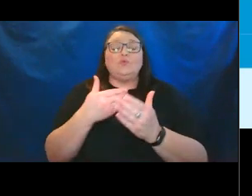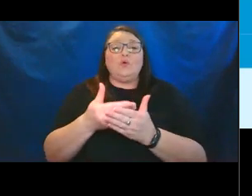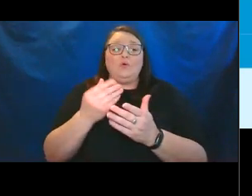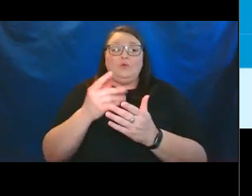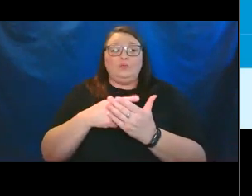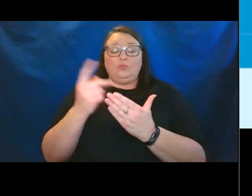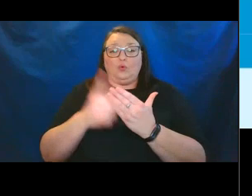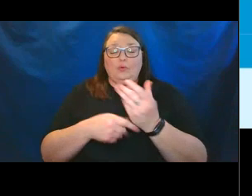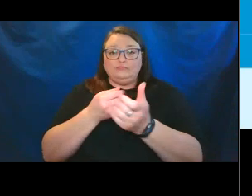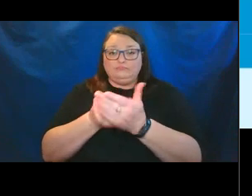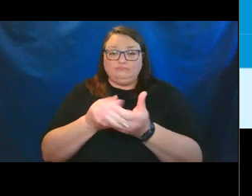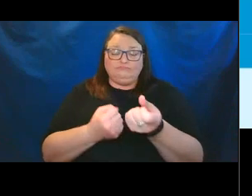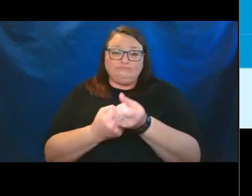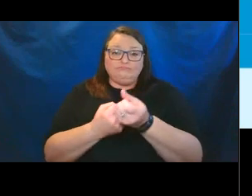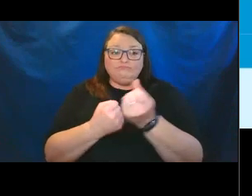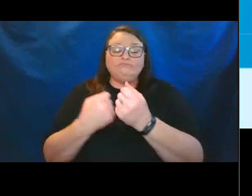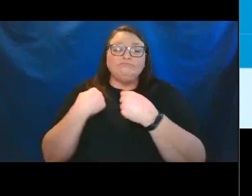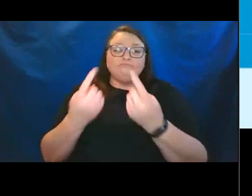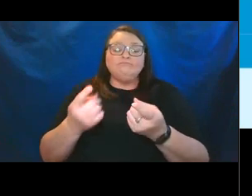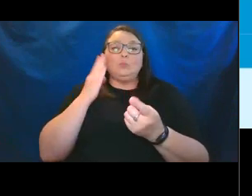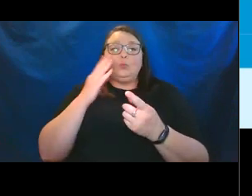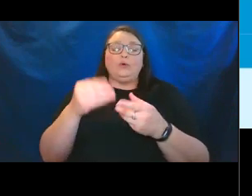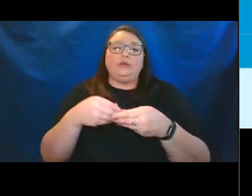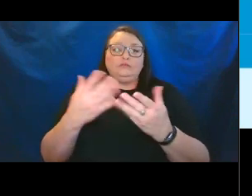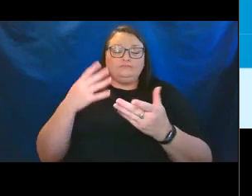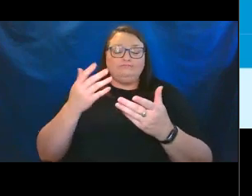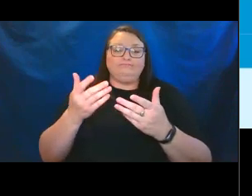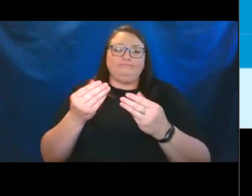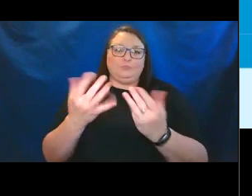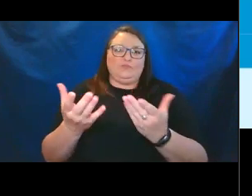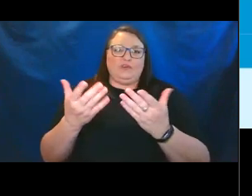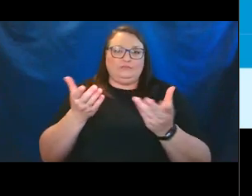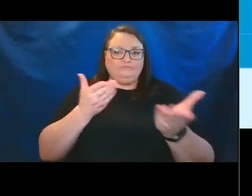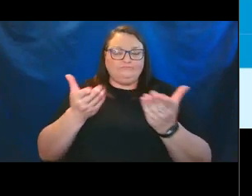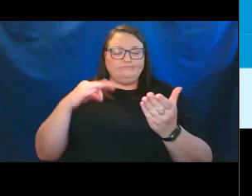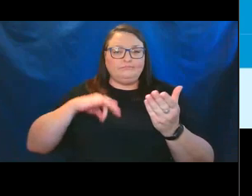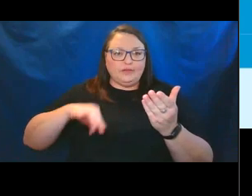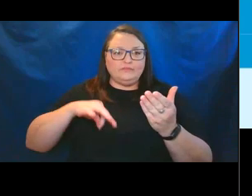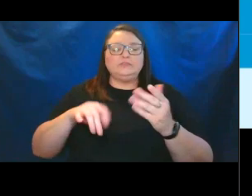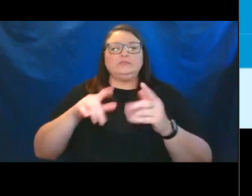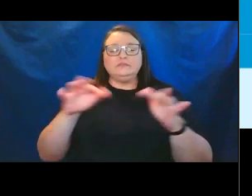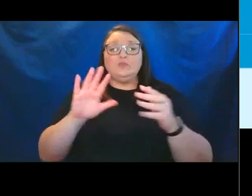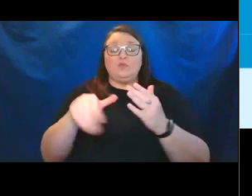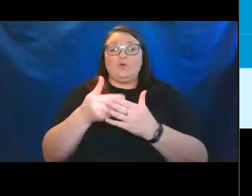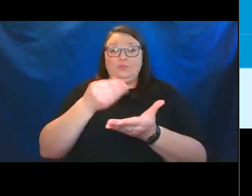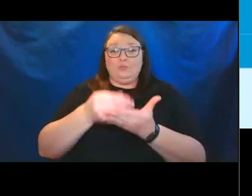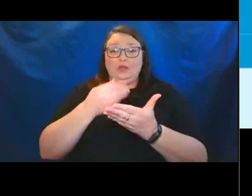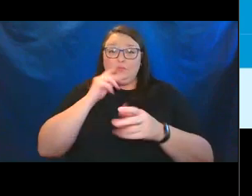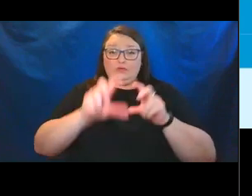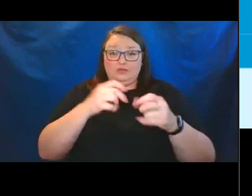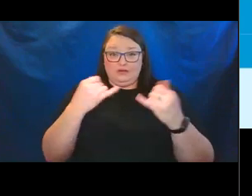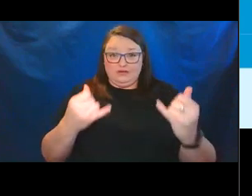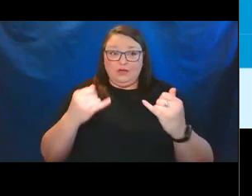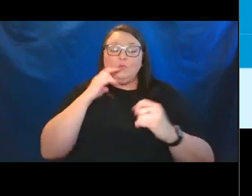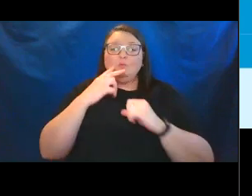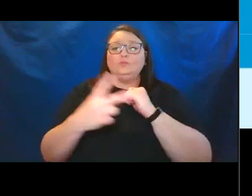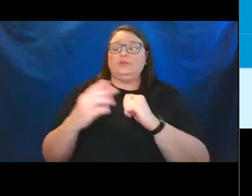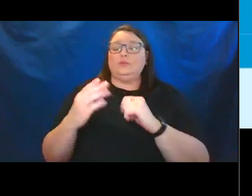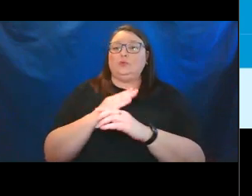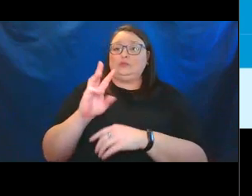to the communities they're serving. Every dollar that we are spending now to build resilience will save us by between $6